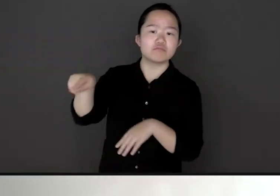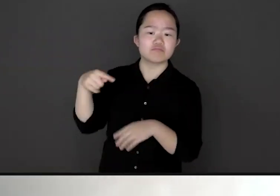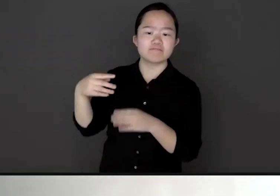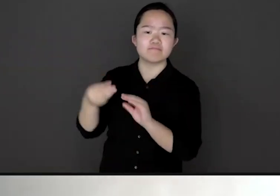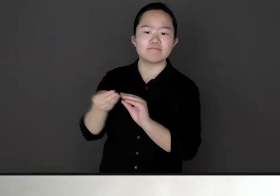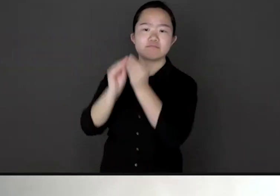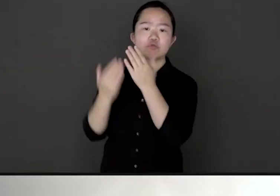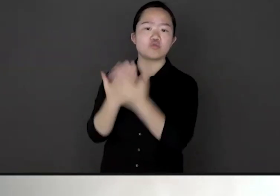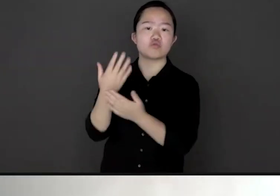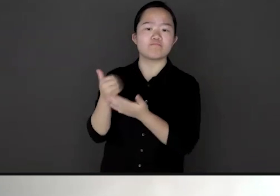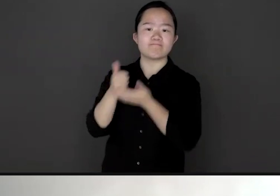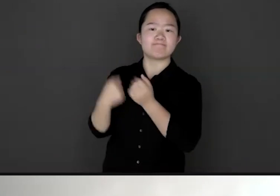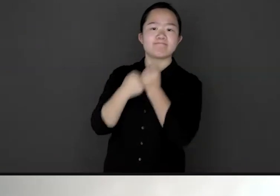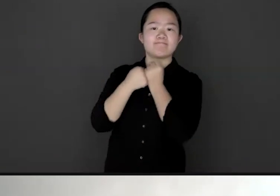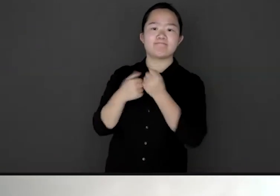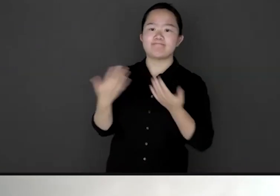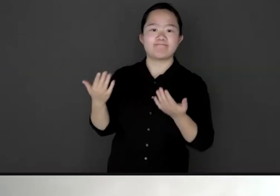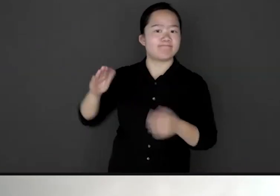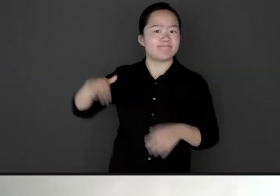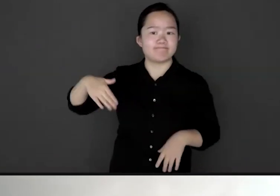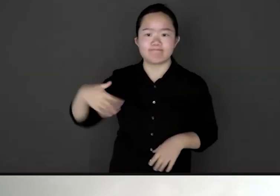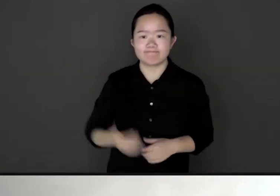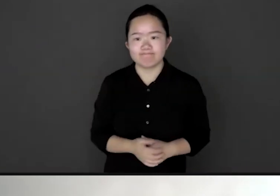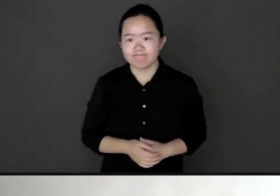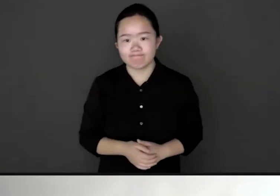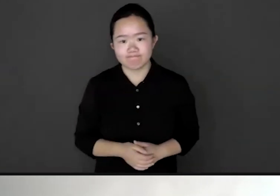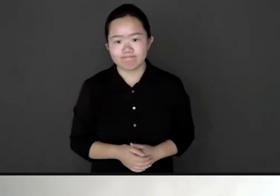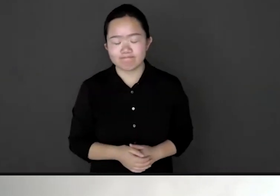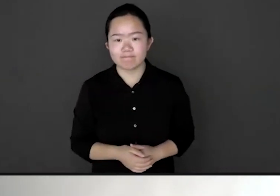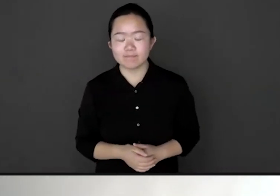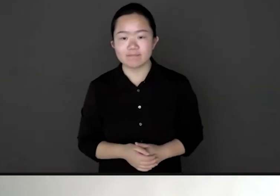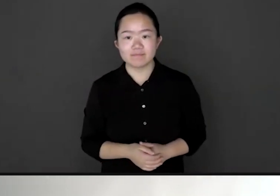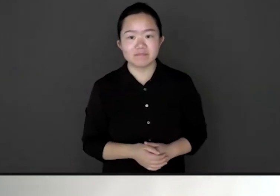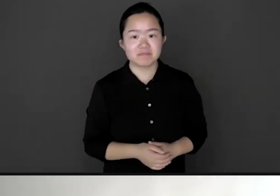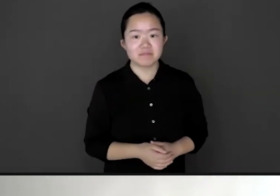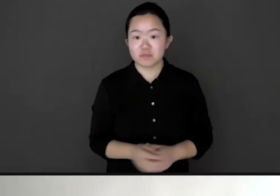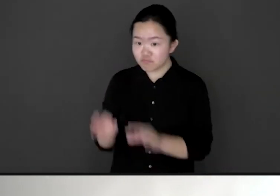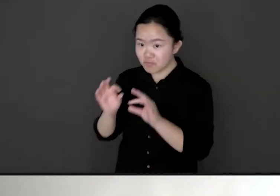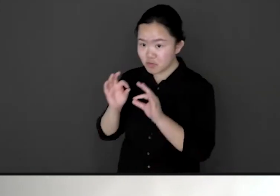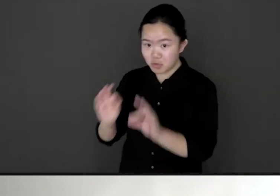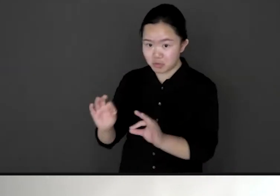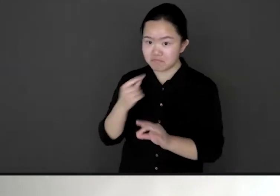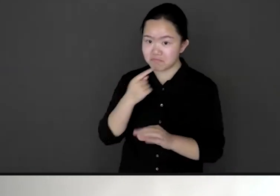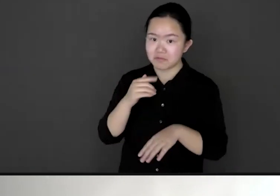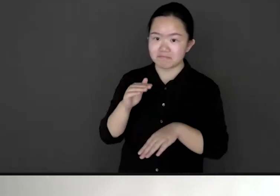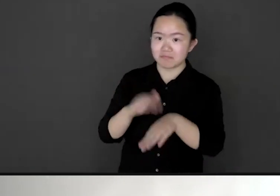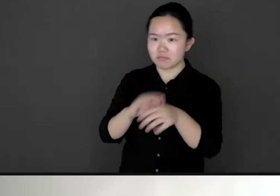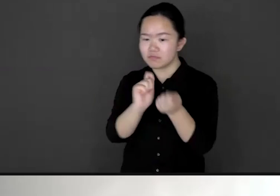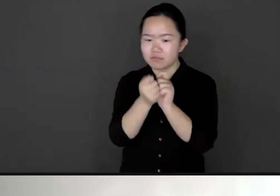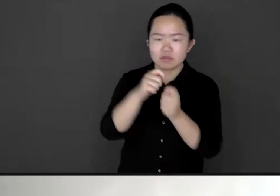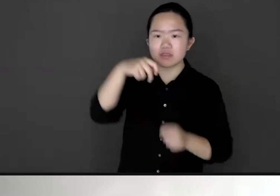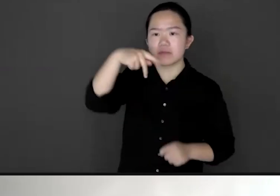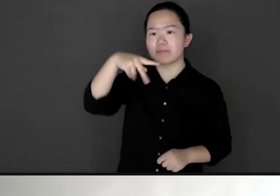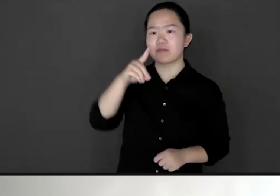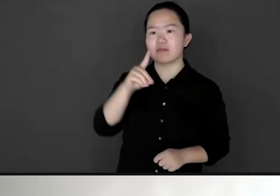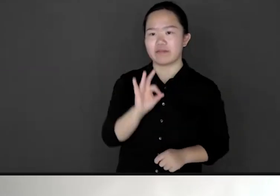you were, yeah, congratulations. You will have a lot of work to do for a long time coming. I just feel it's a little bit a shame for the end users.